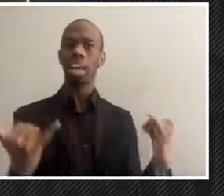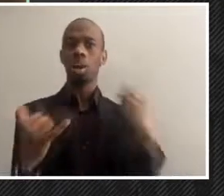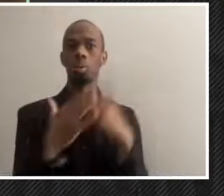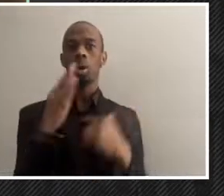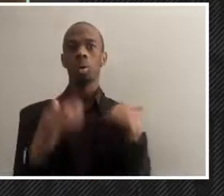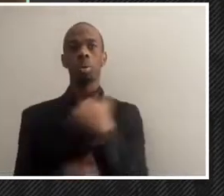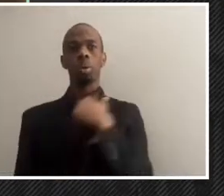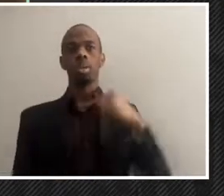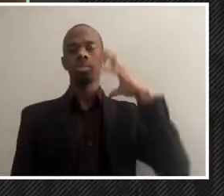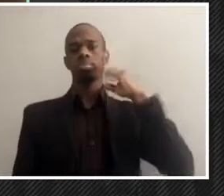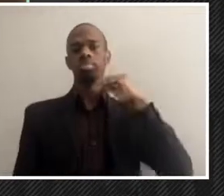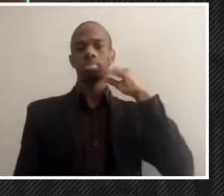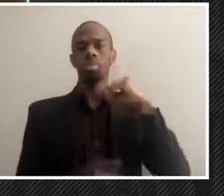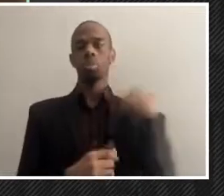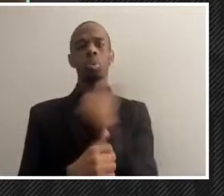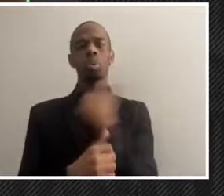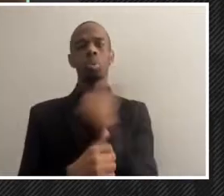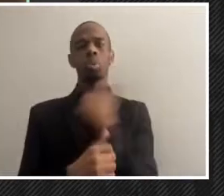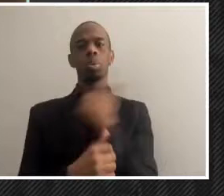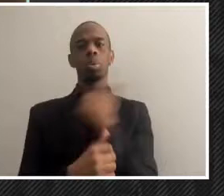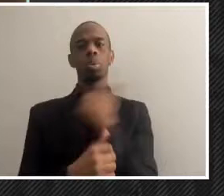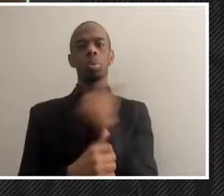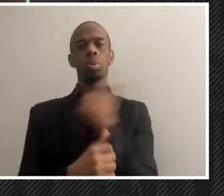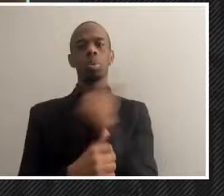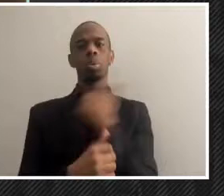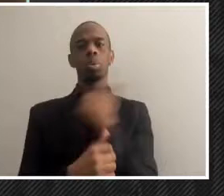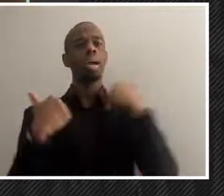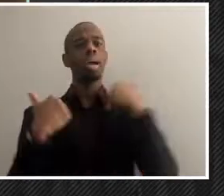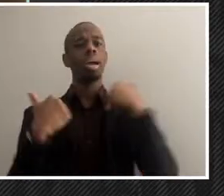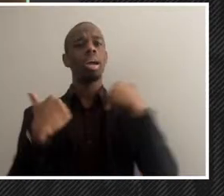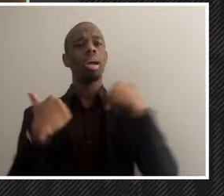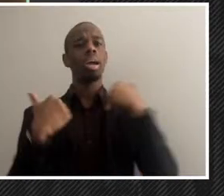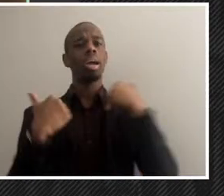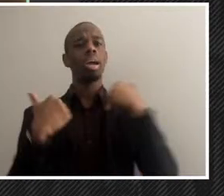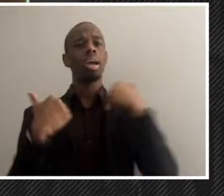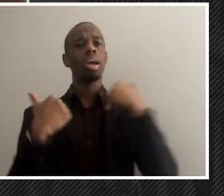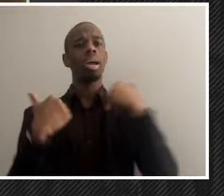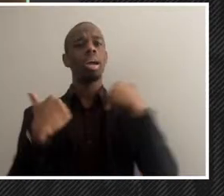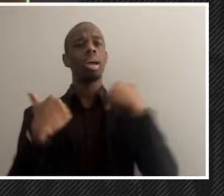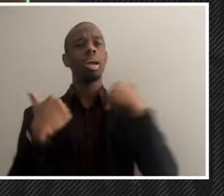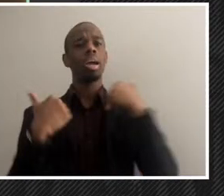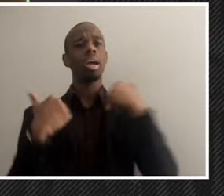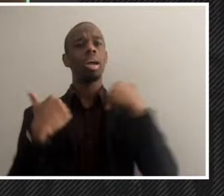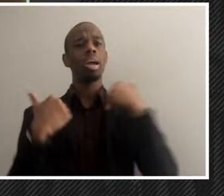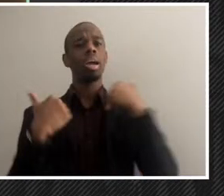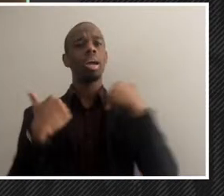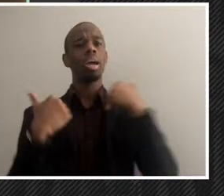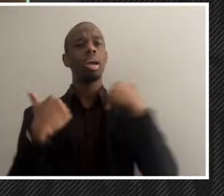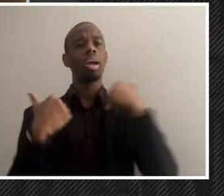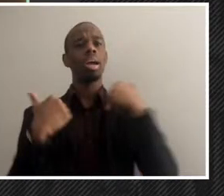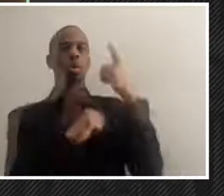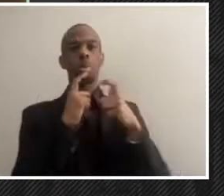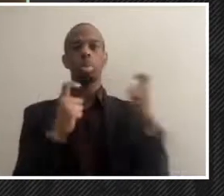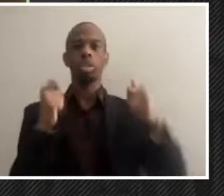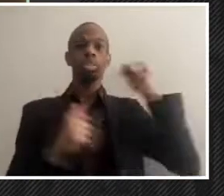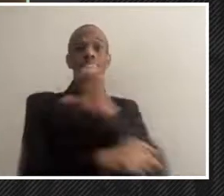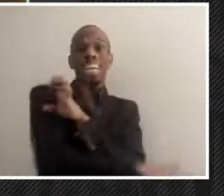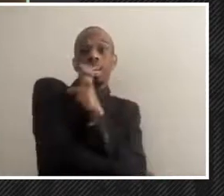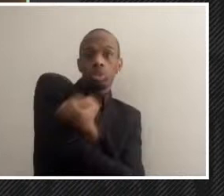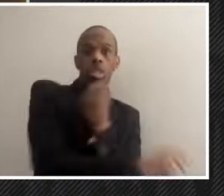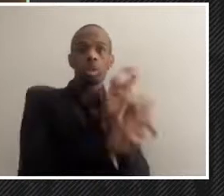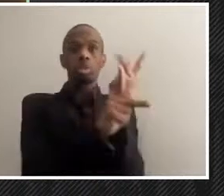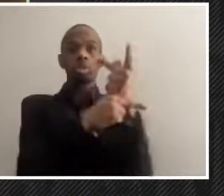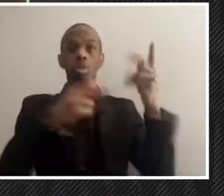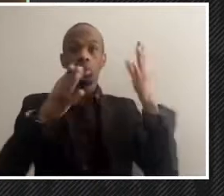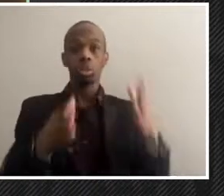largest energy producing state in the country and one of the largest energy producers in the world. And so for corporations